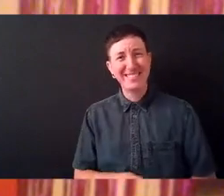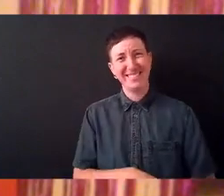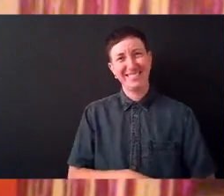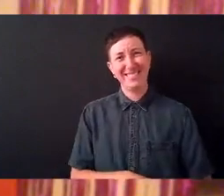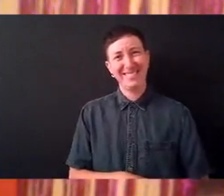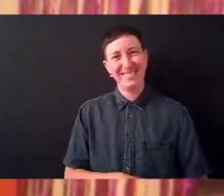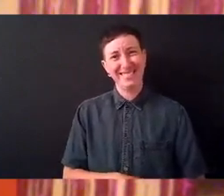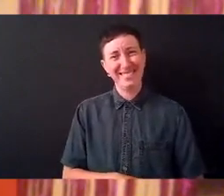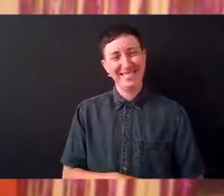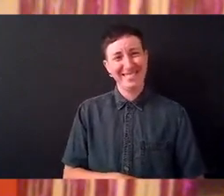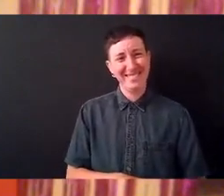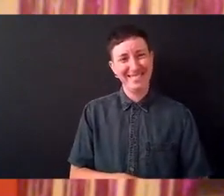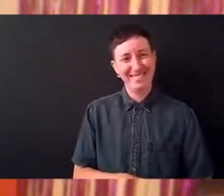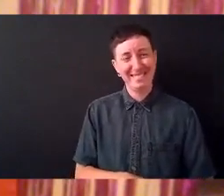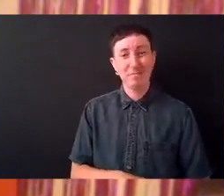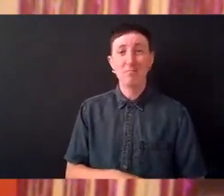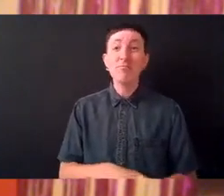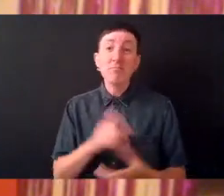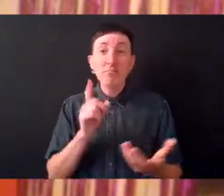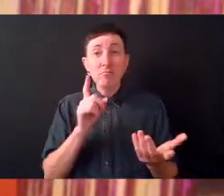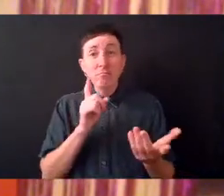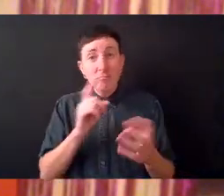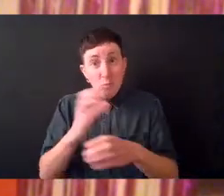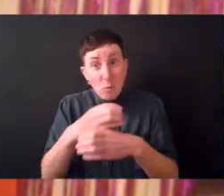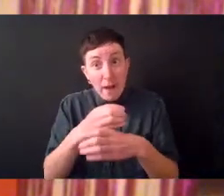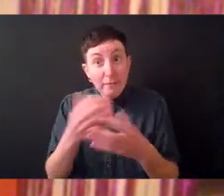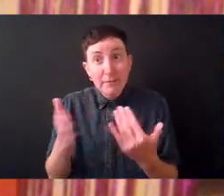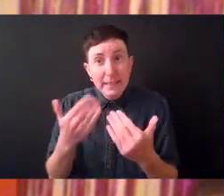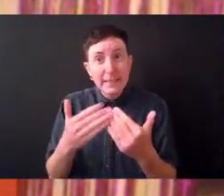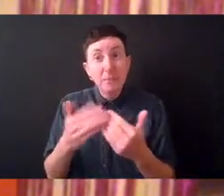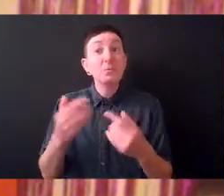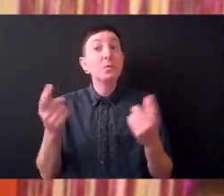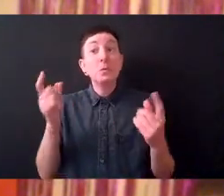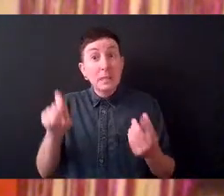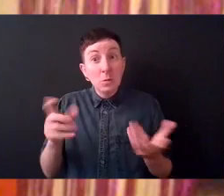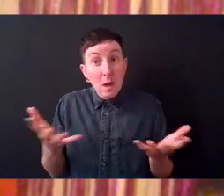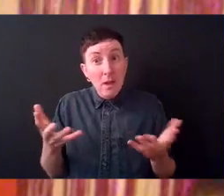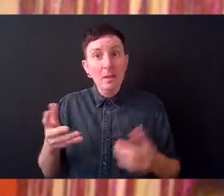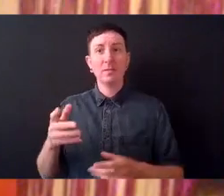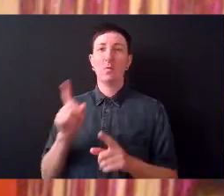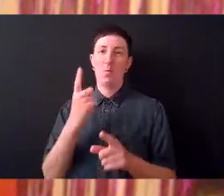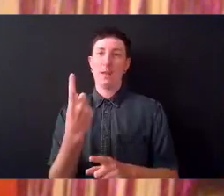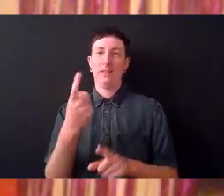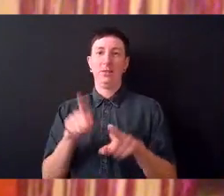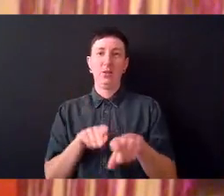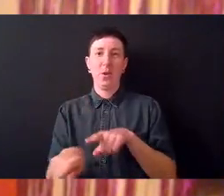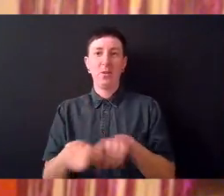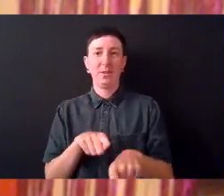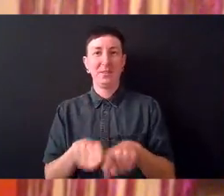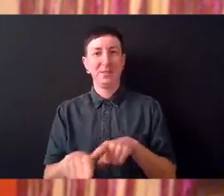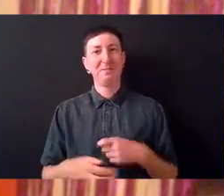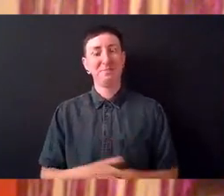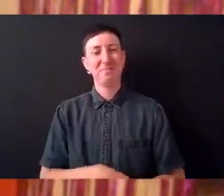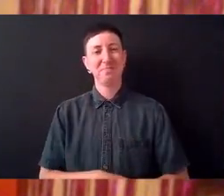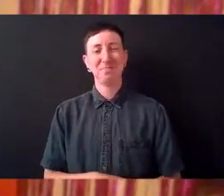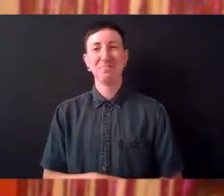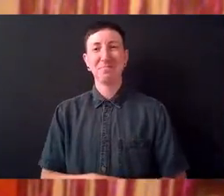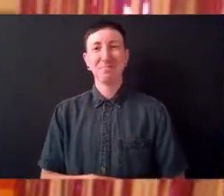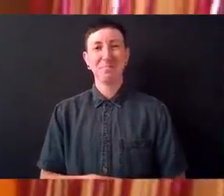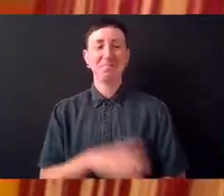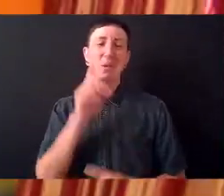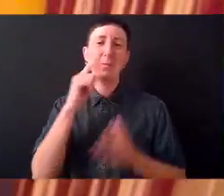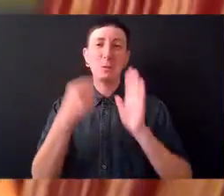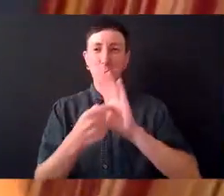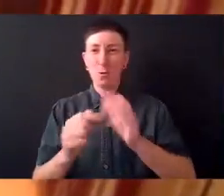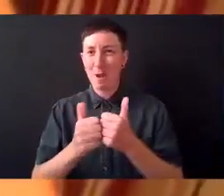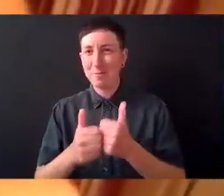So this craft is super simple. The main thing that you're going to need is just a sock. Let's get started though. We're going to pop y'all